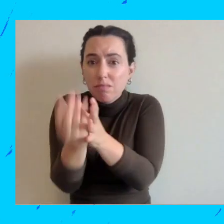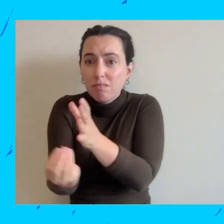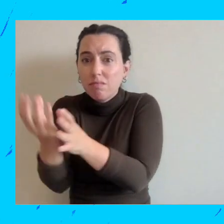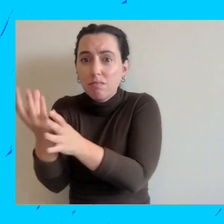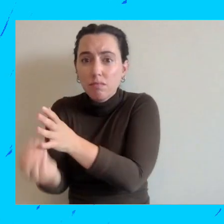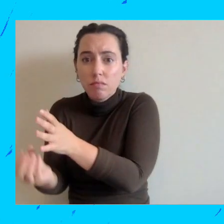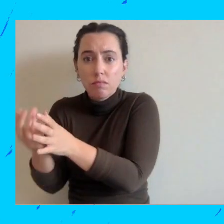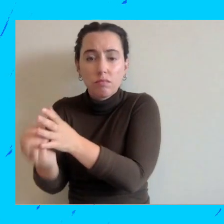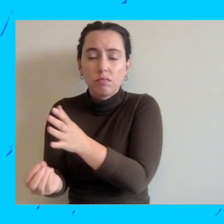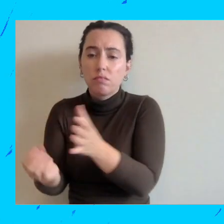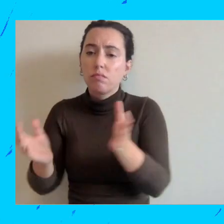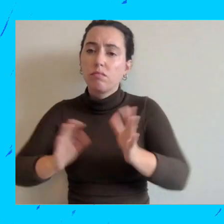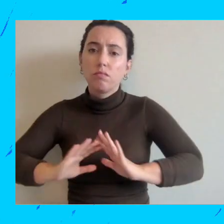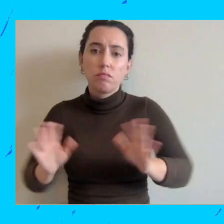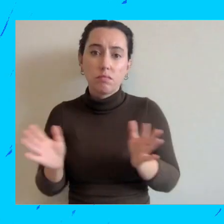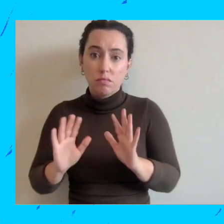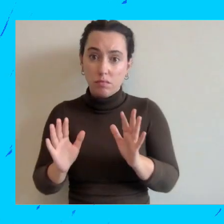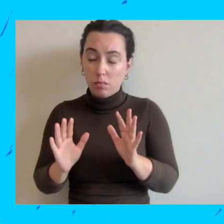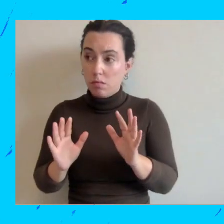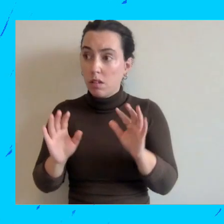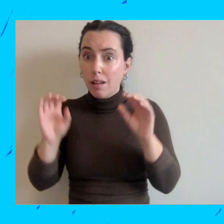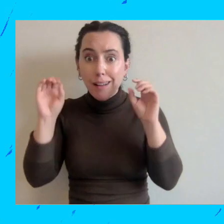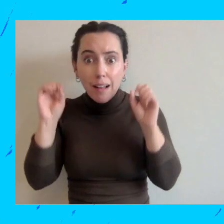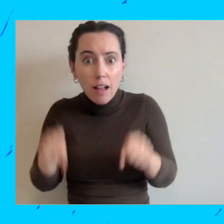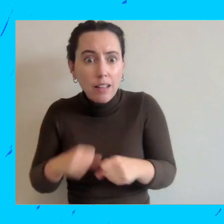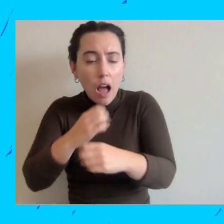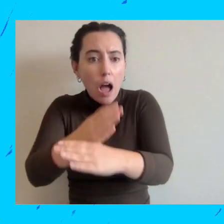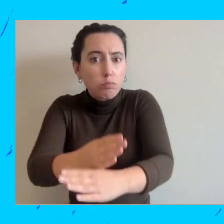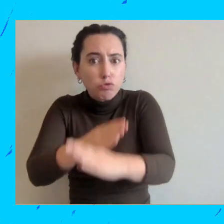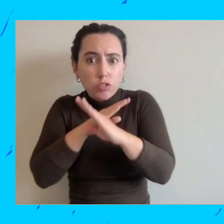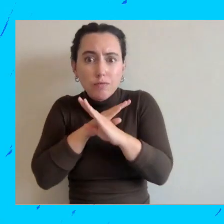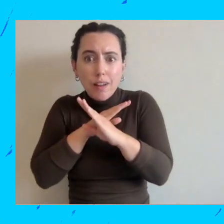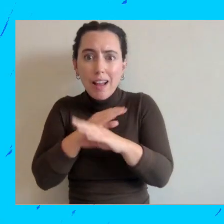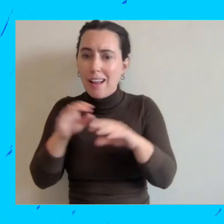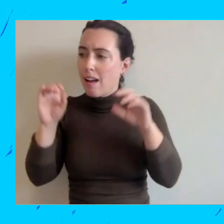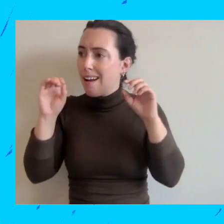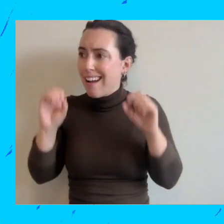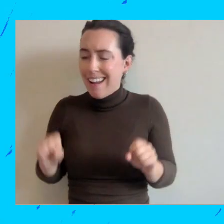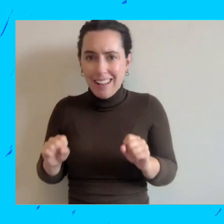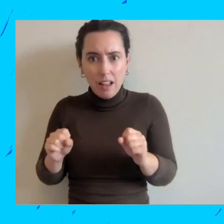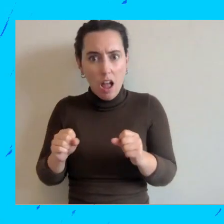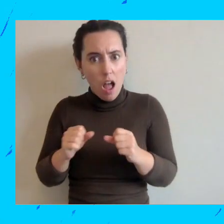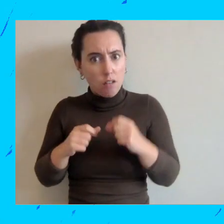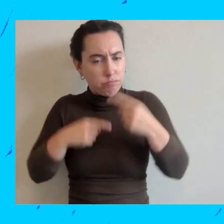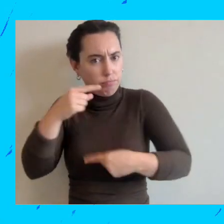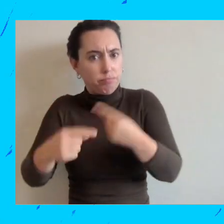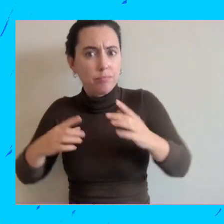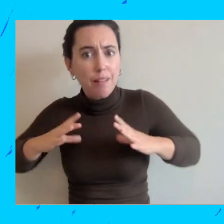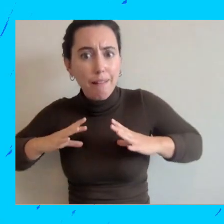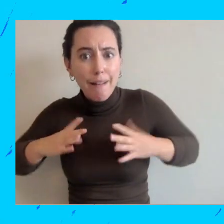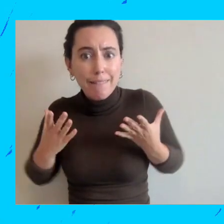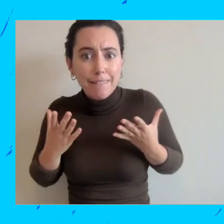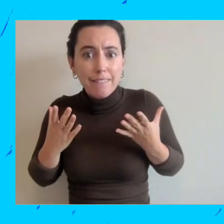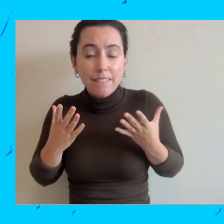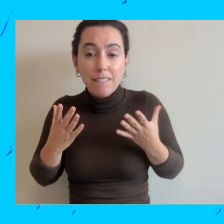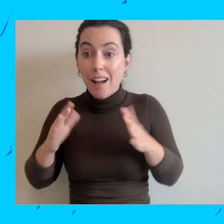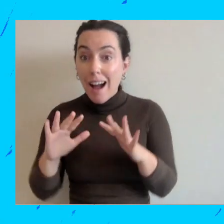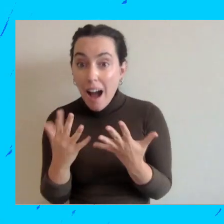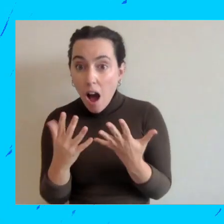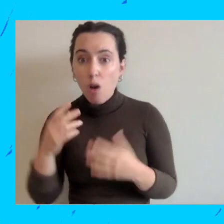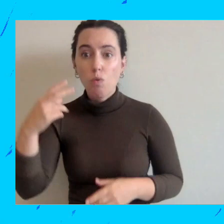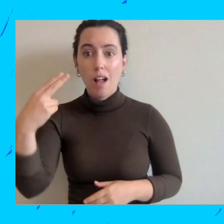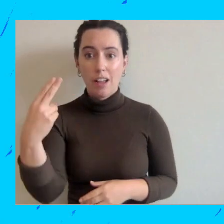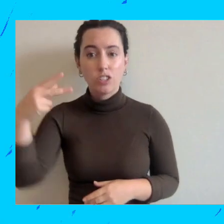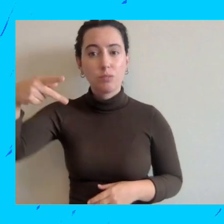to a cancer that can be eliminated and to a cancer that can be prevented. And that is where